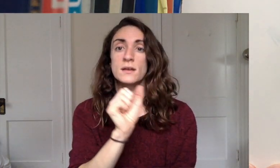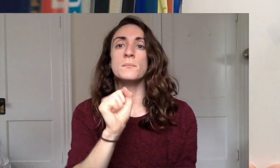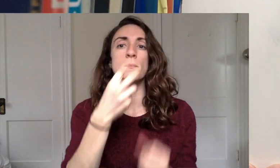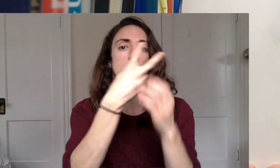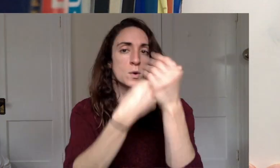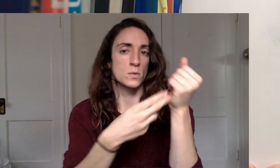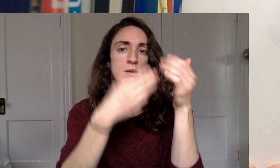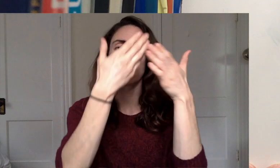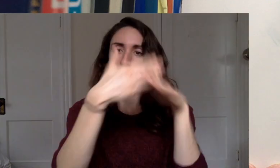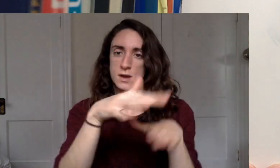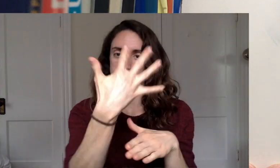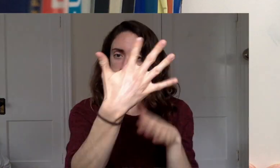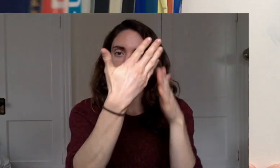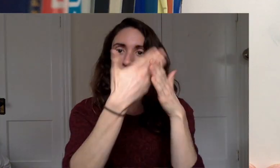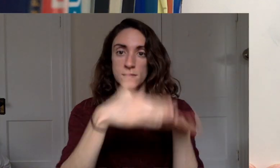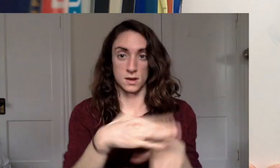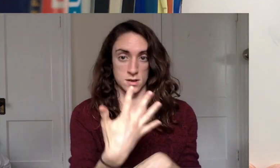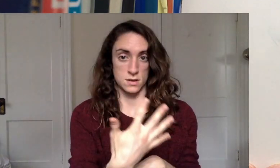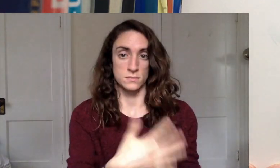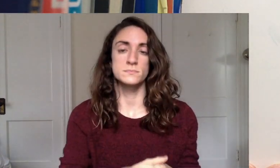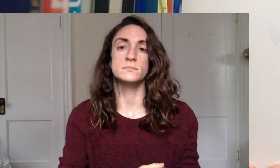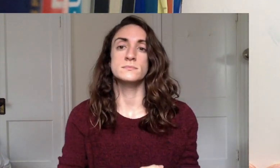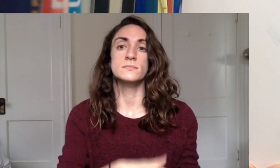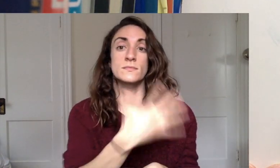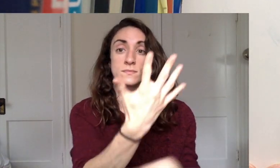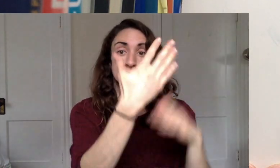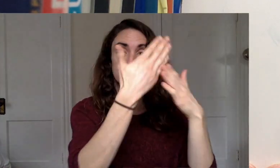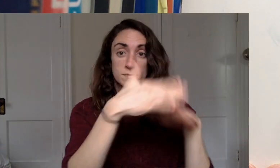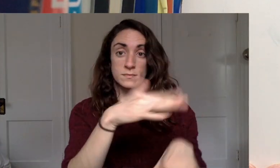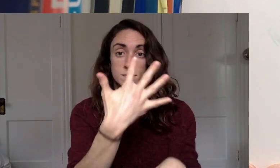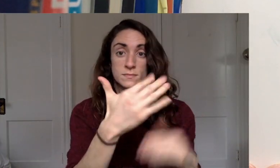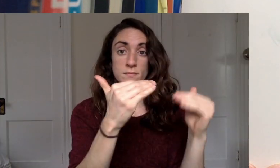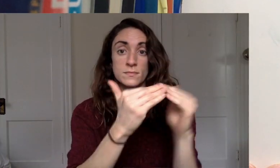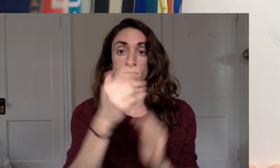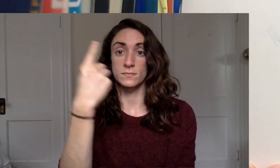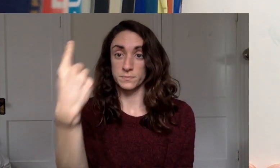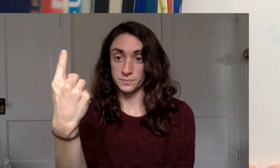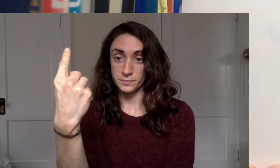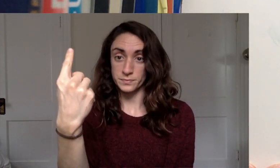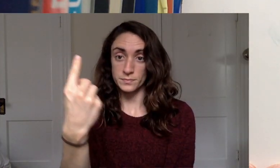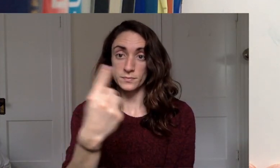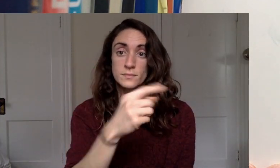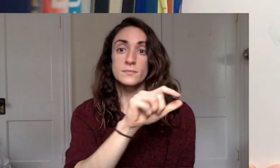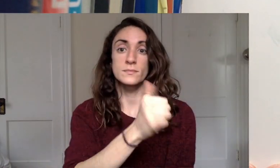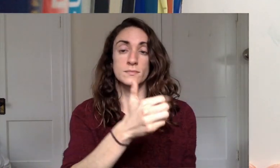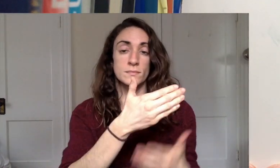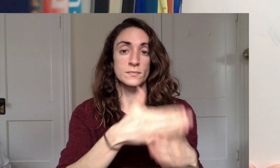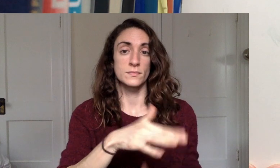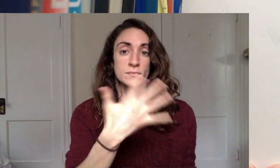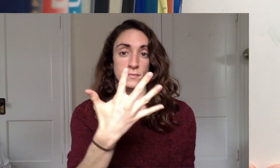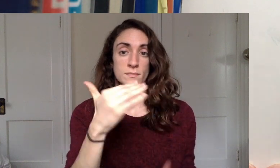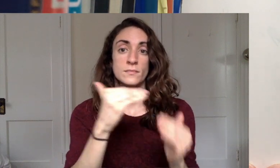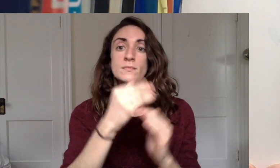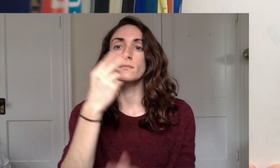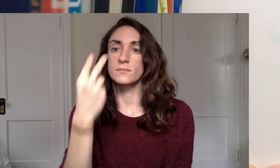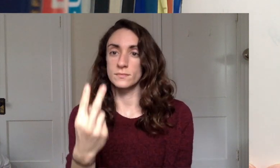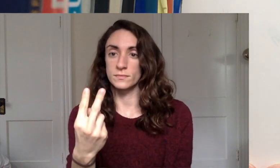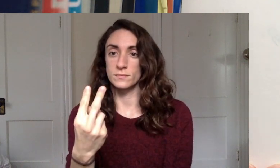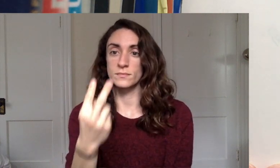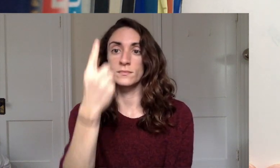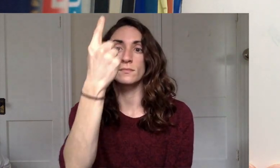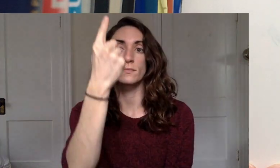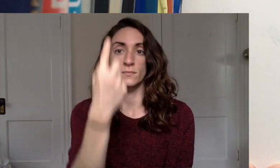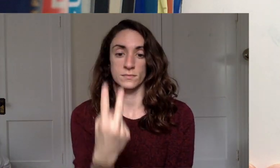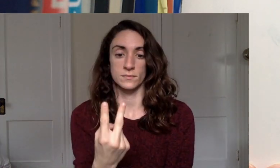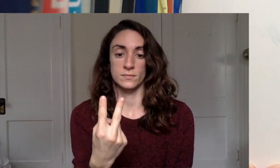5 and 10 can both be divided by 5. 5 divided by 5 is 1, 10 divided by 5 is 2, so that's going to put a 1 in the numerator and a 2 in the